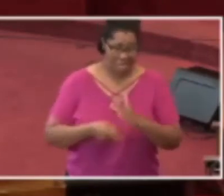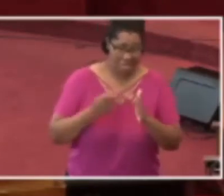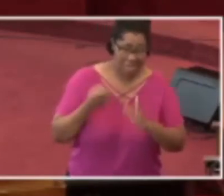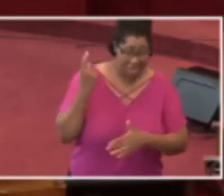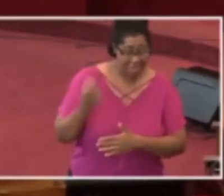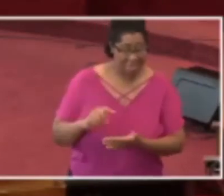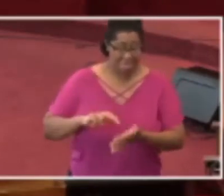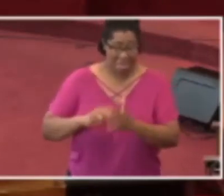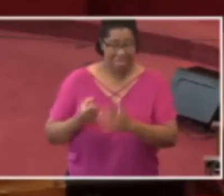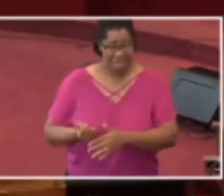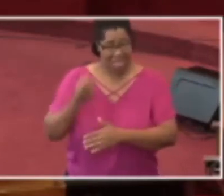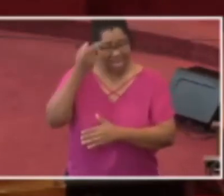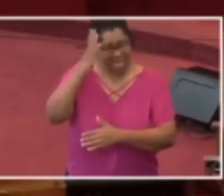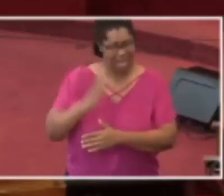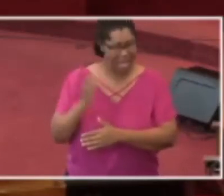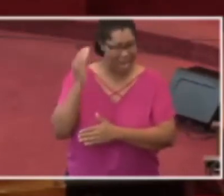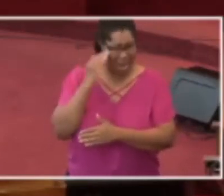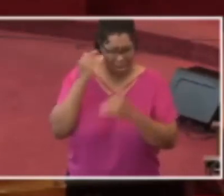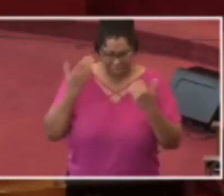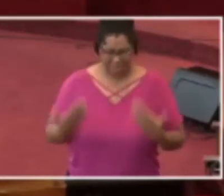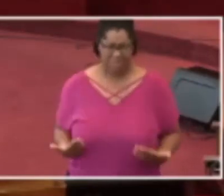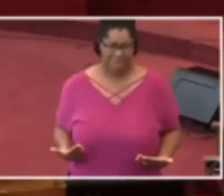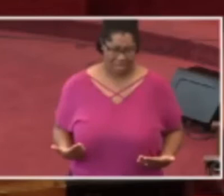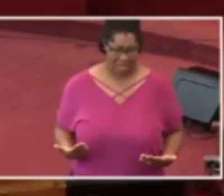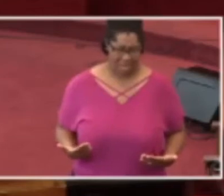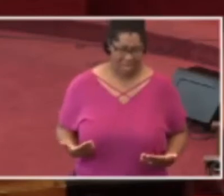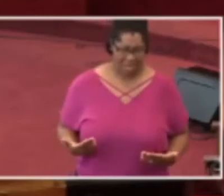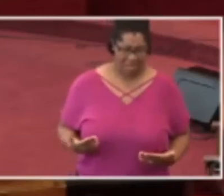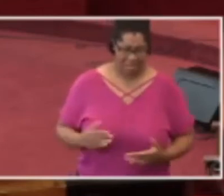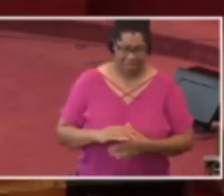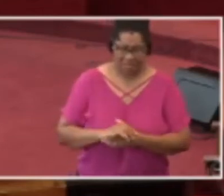understanding of his knowledge of me tugs at the flesh and